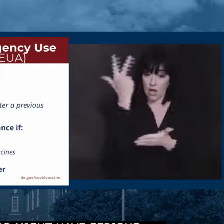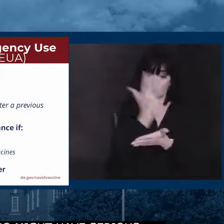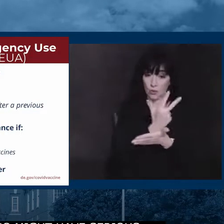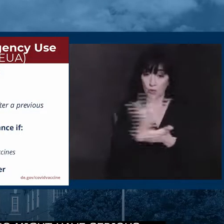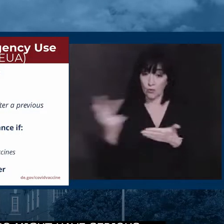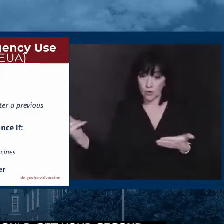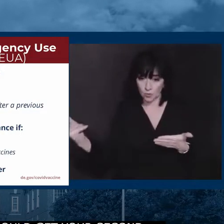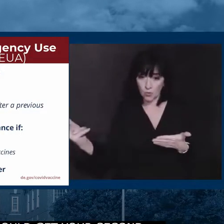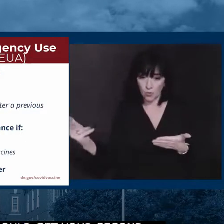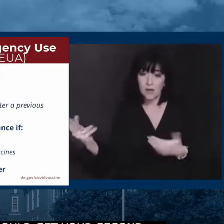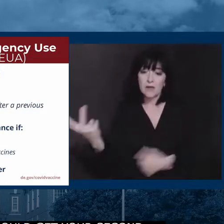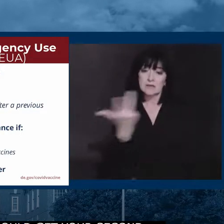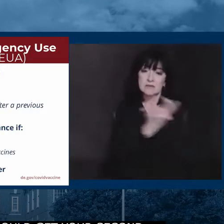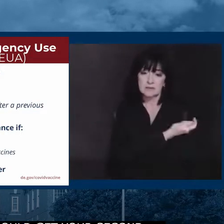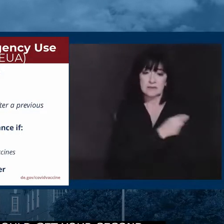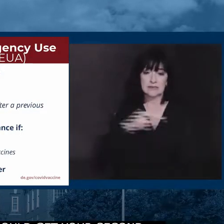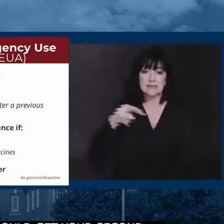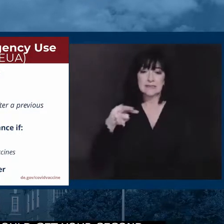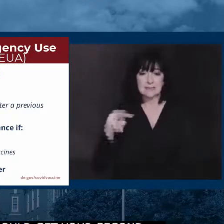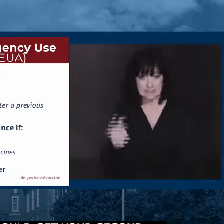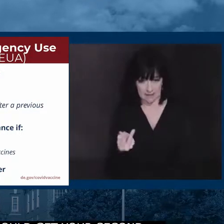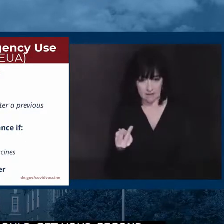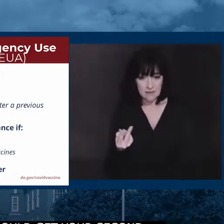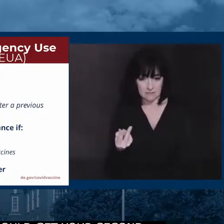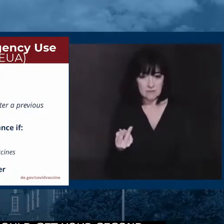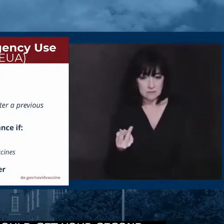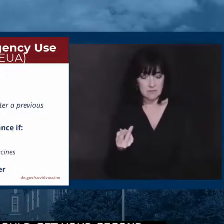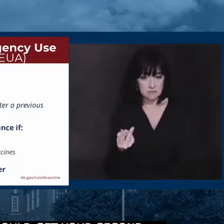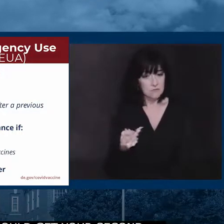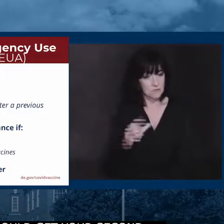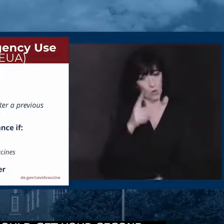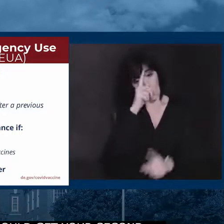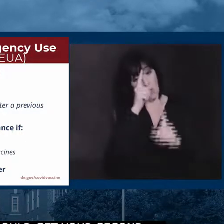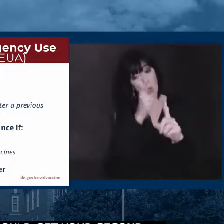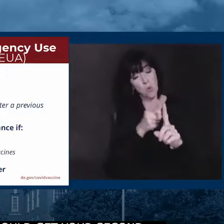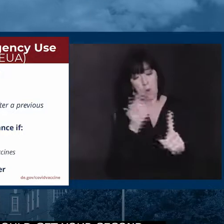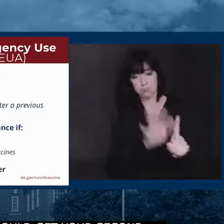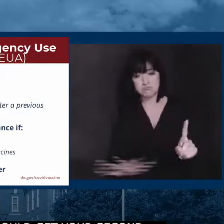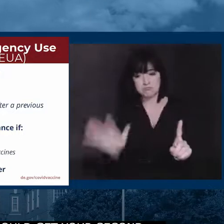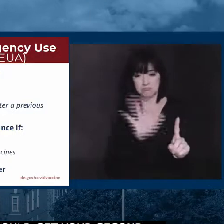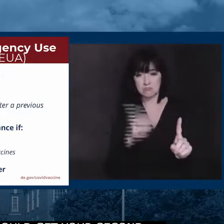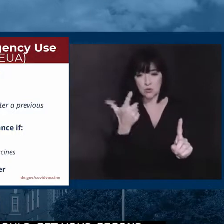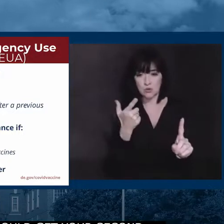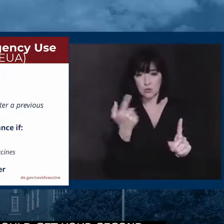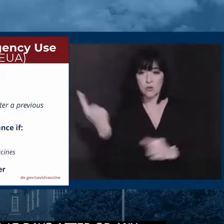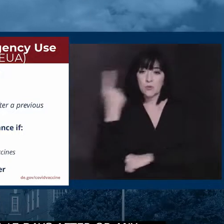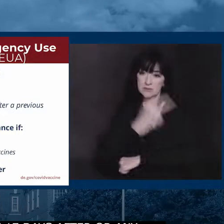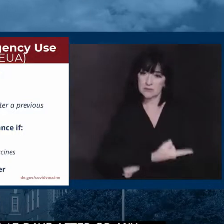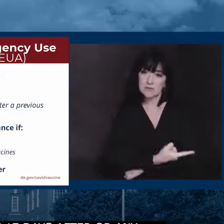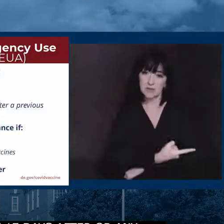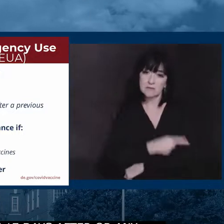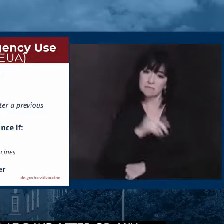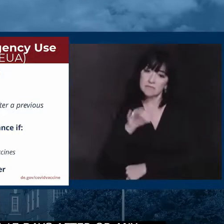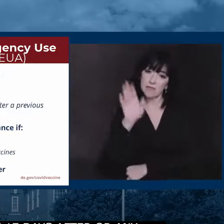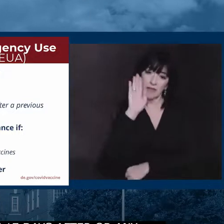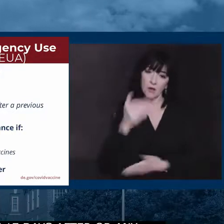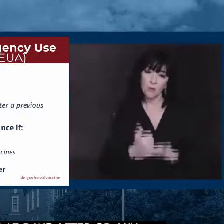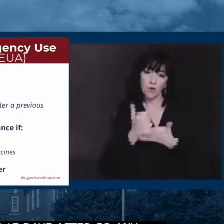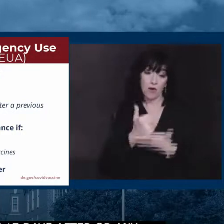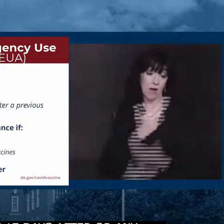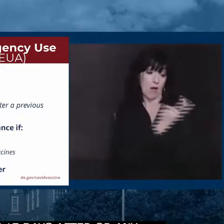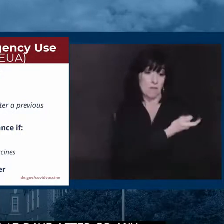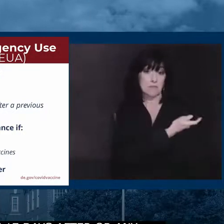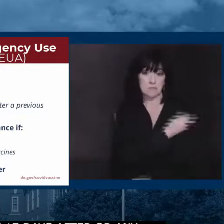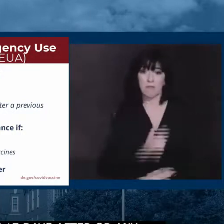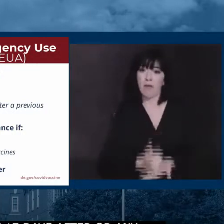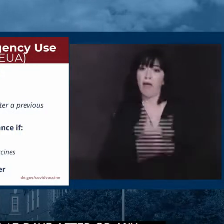be anytime after, but ideally you shoot for around 21 days after. That's going to make this this vaccine the most